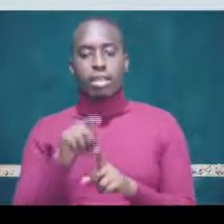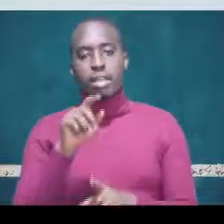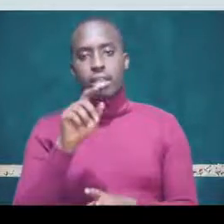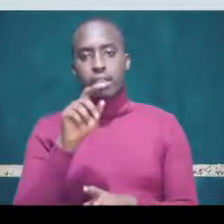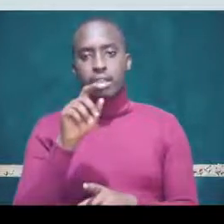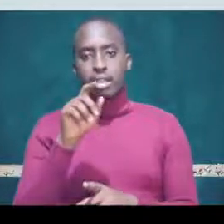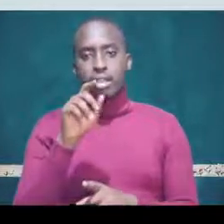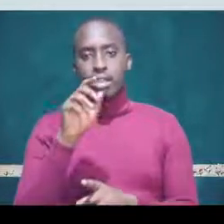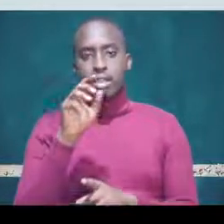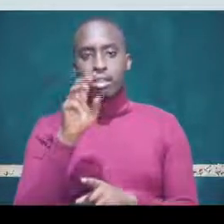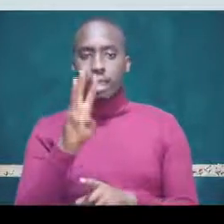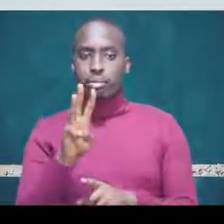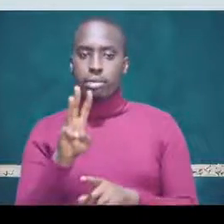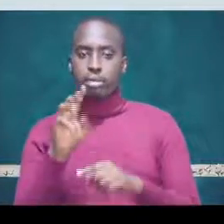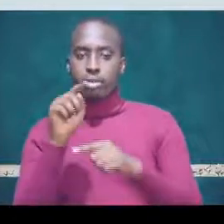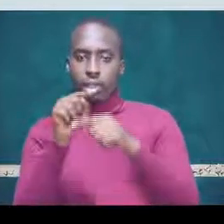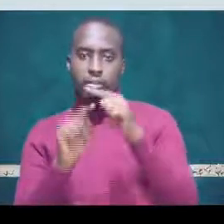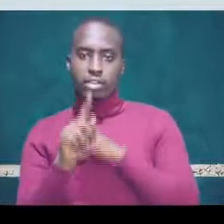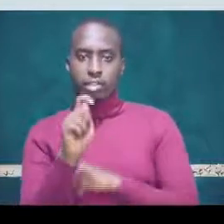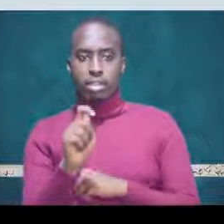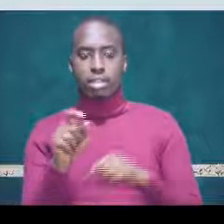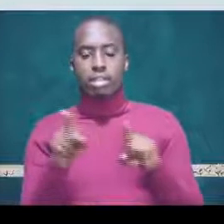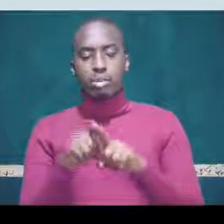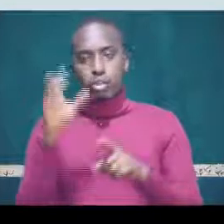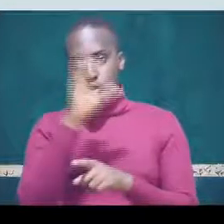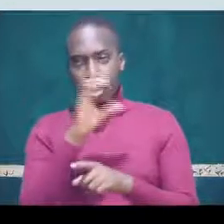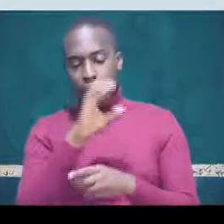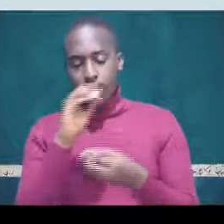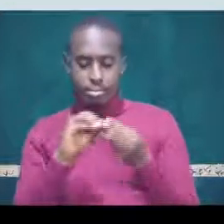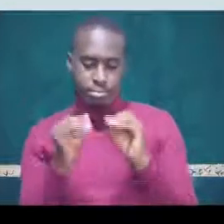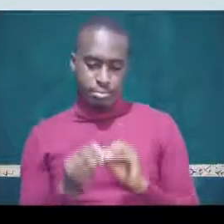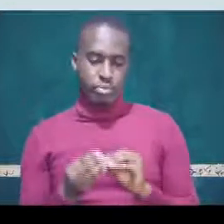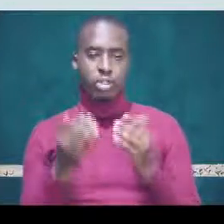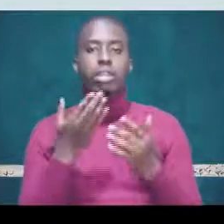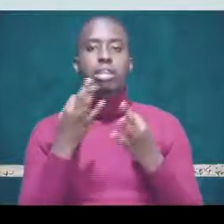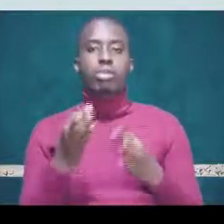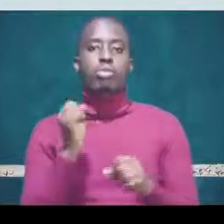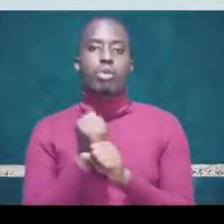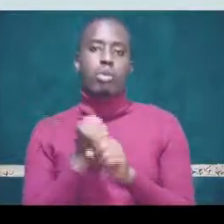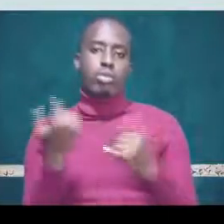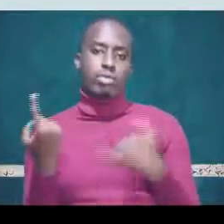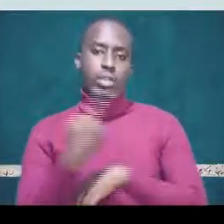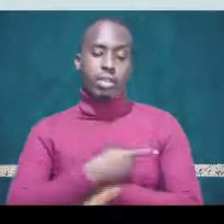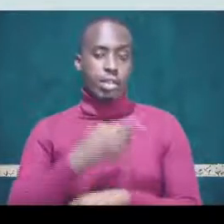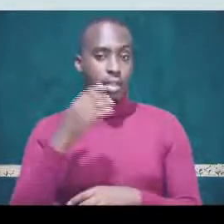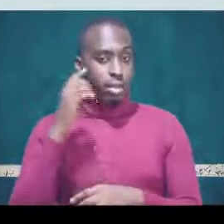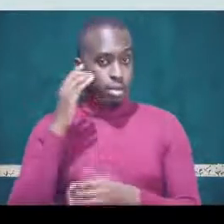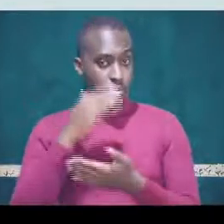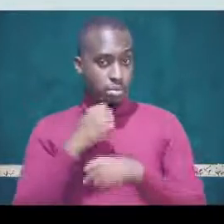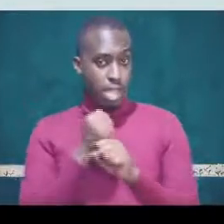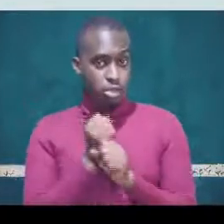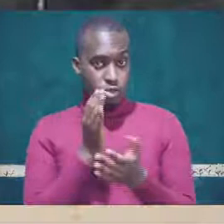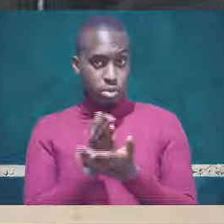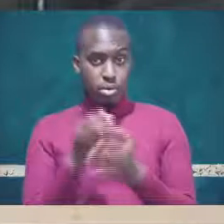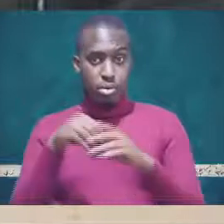solve some numerical problems. That is what we want to do today. So make sure in these 30 minutes you are